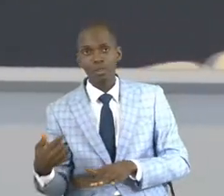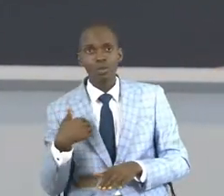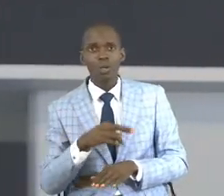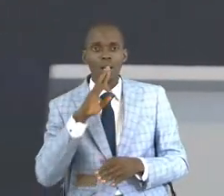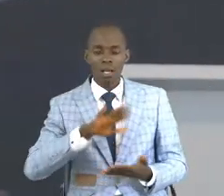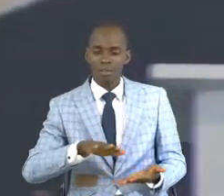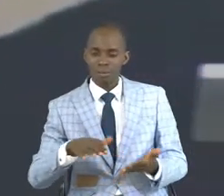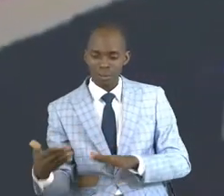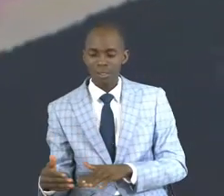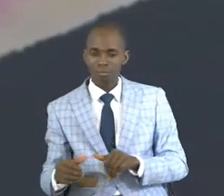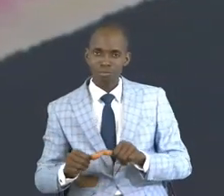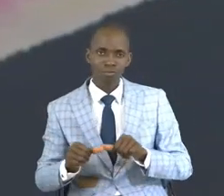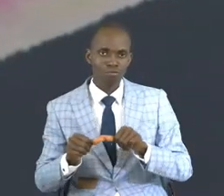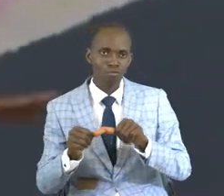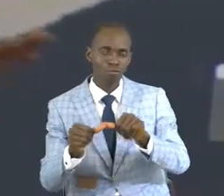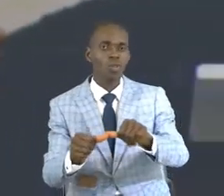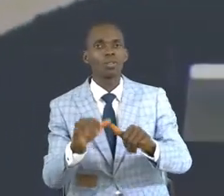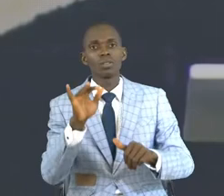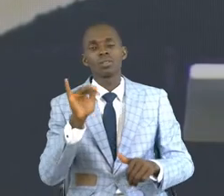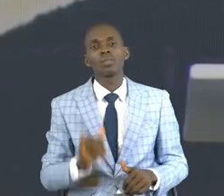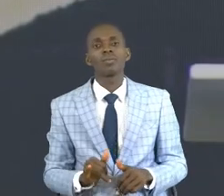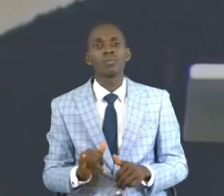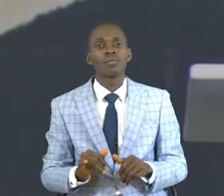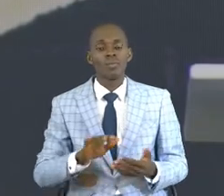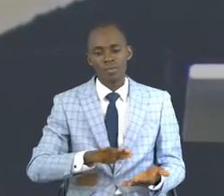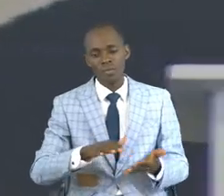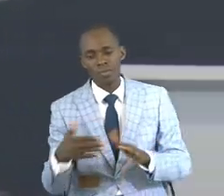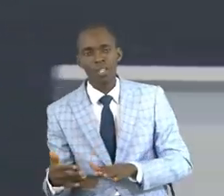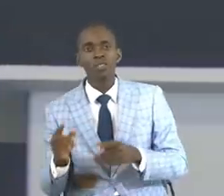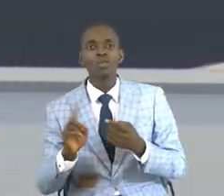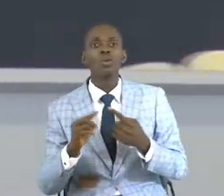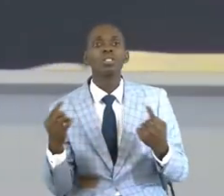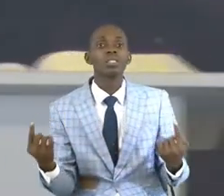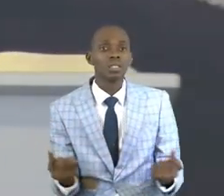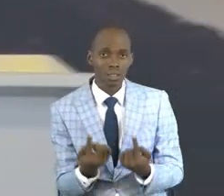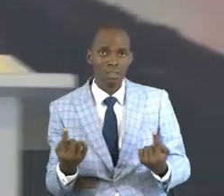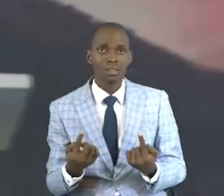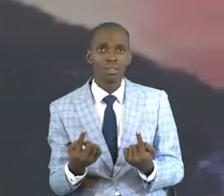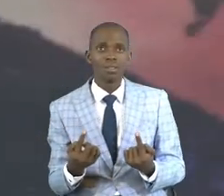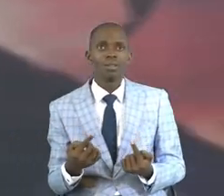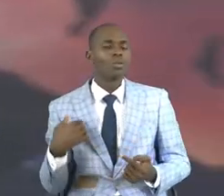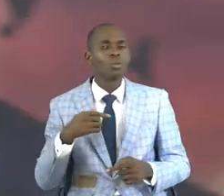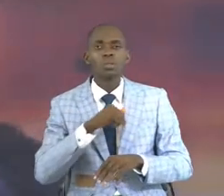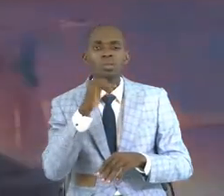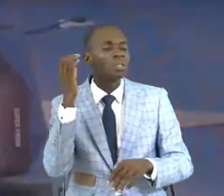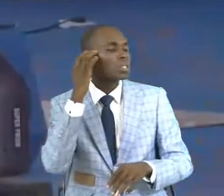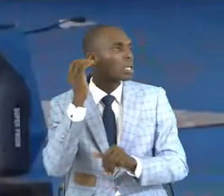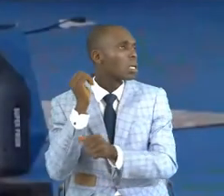persistently, consistently, dead to sin. And we don't hear anything that